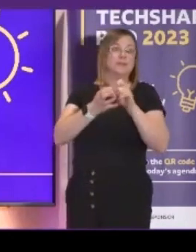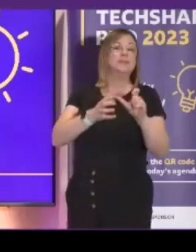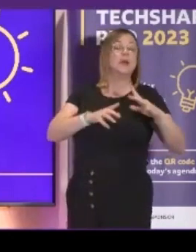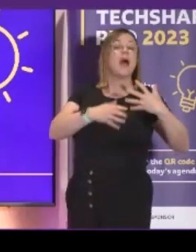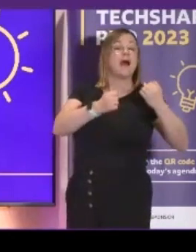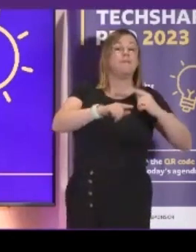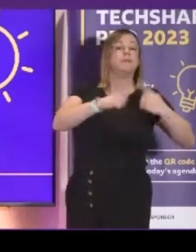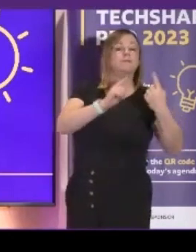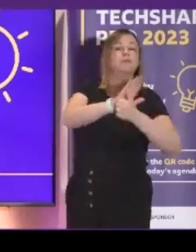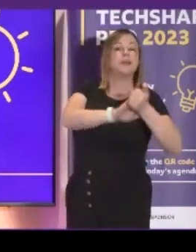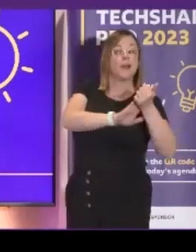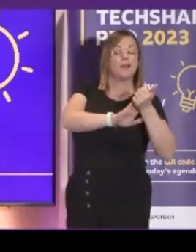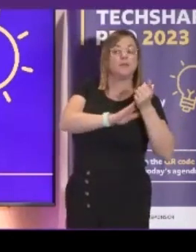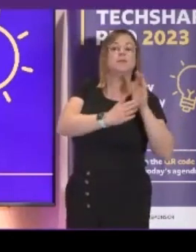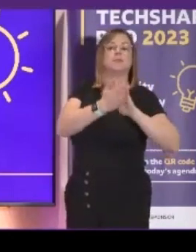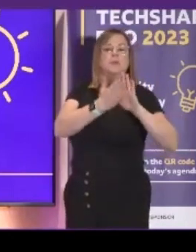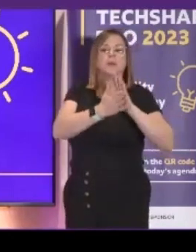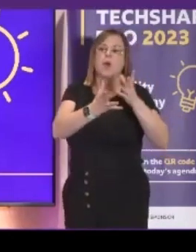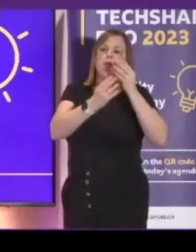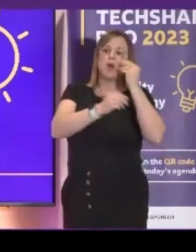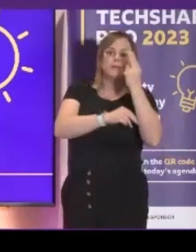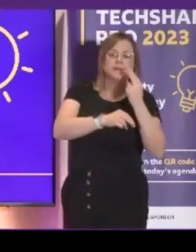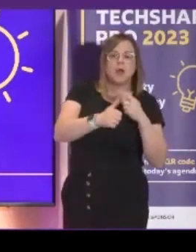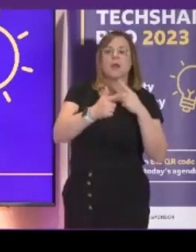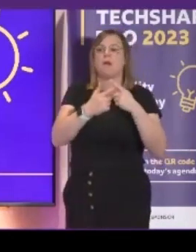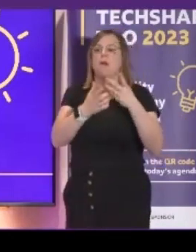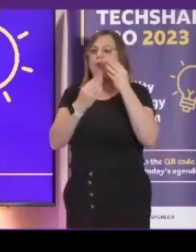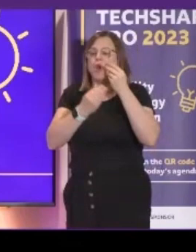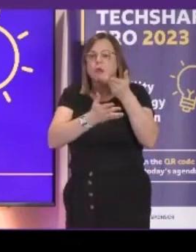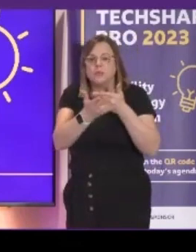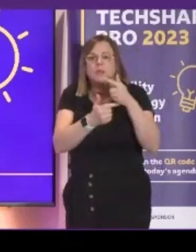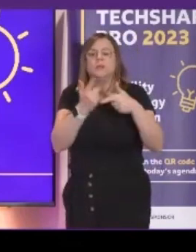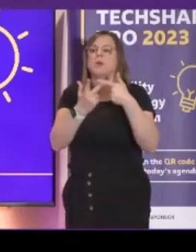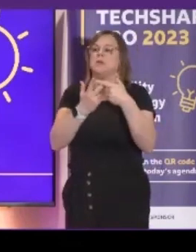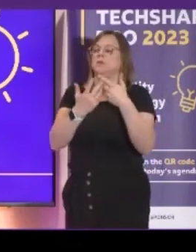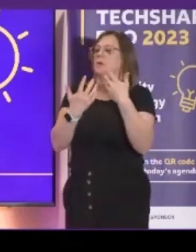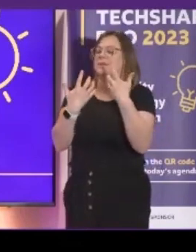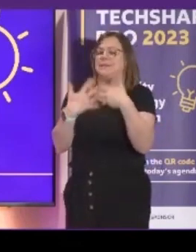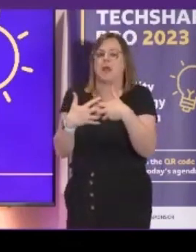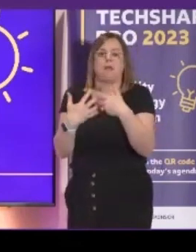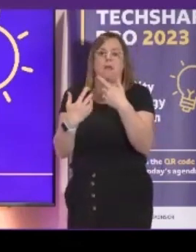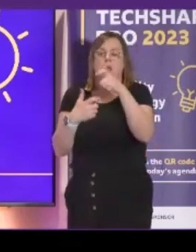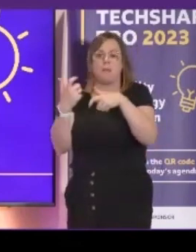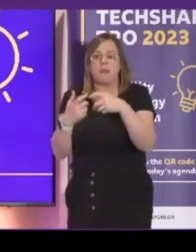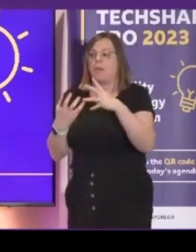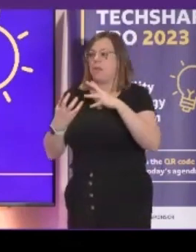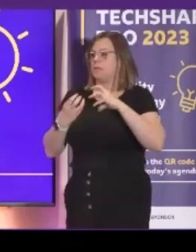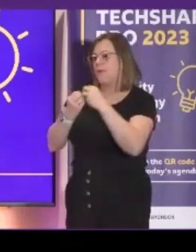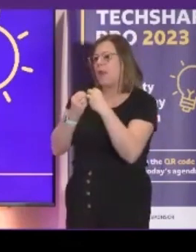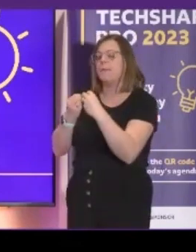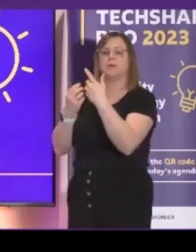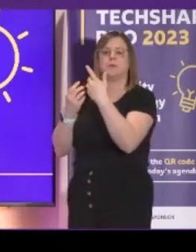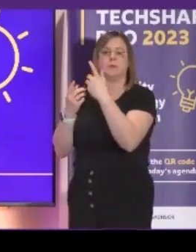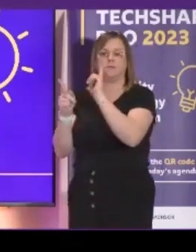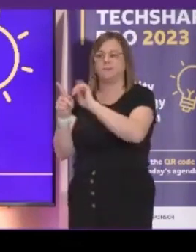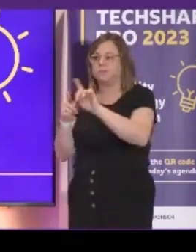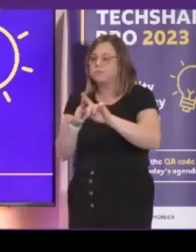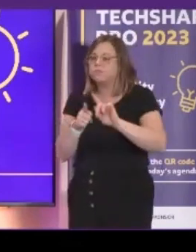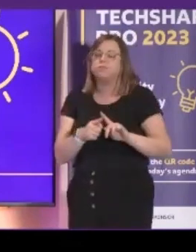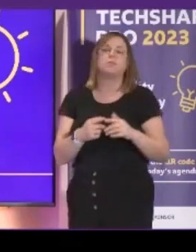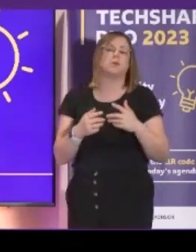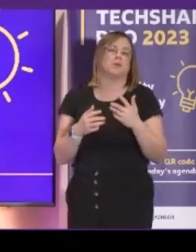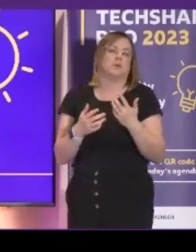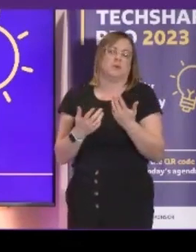disciplines. So everything from a learning designer, from a learning consultant, technical people, developers, etc., front-end